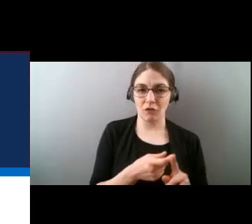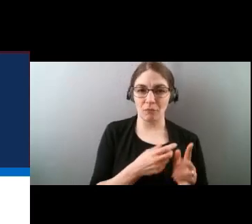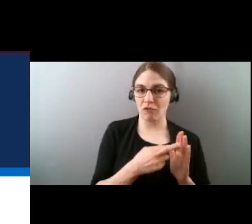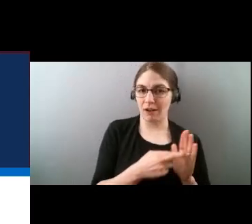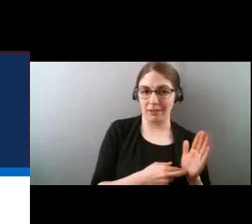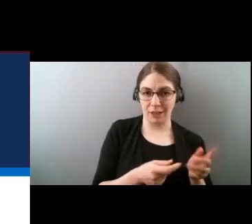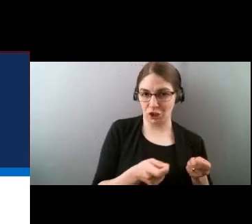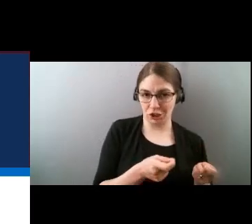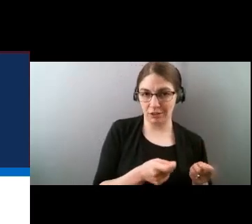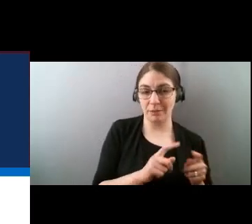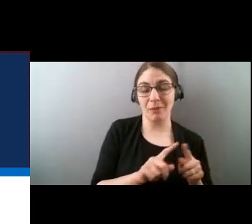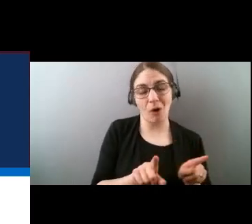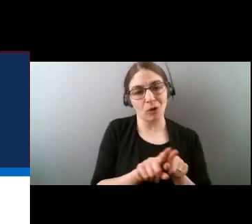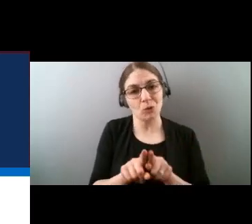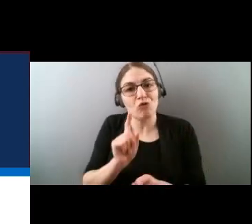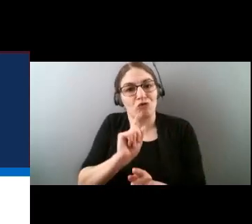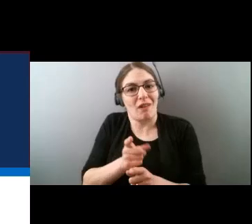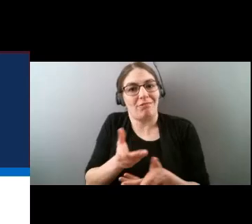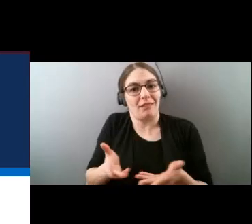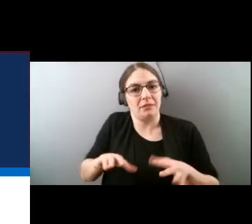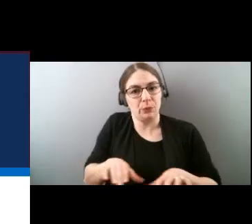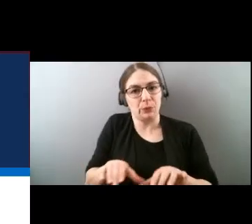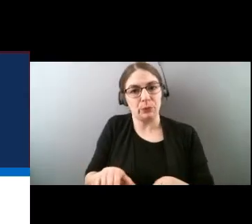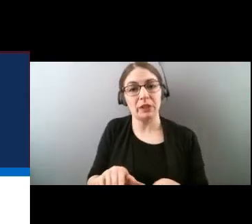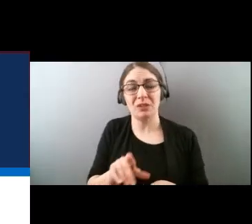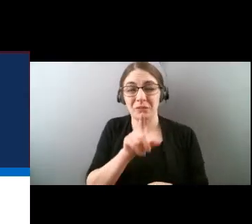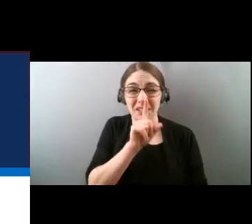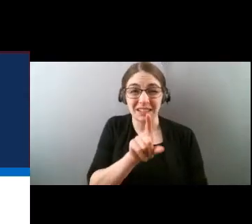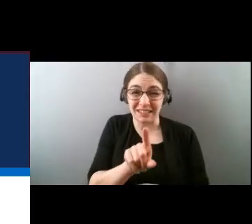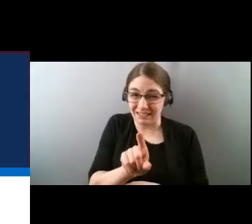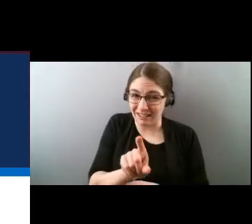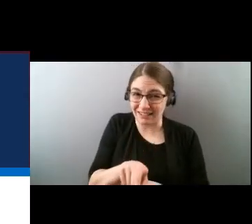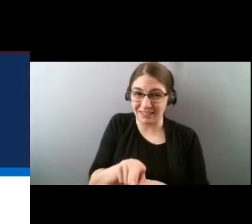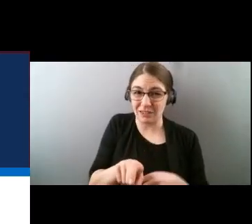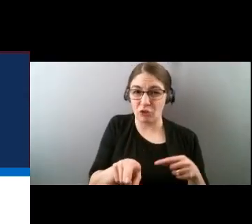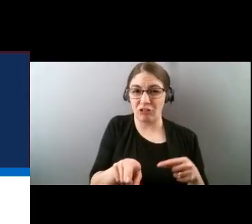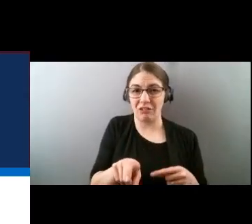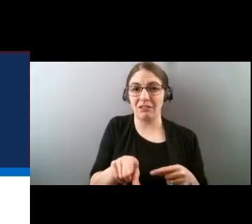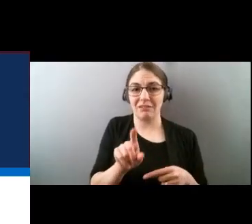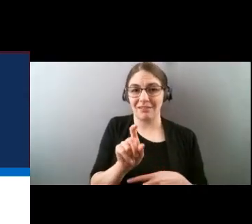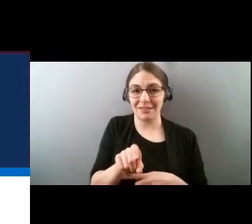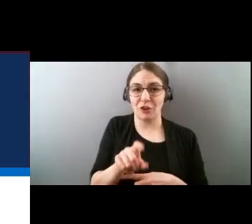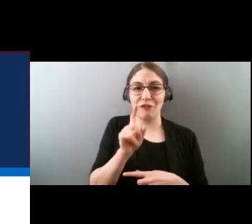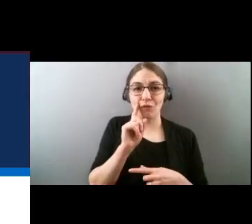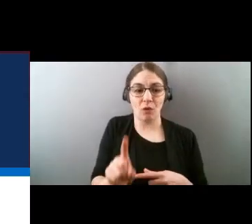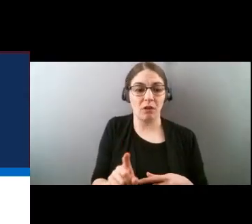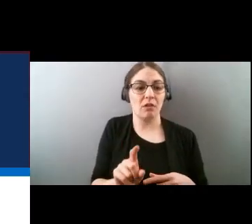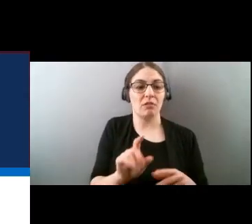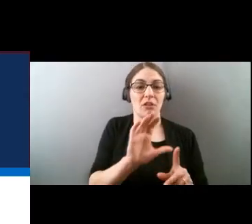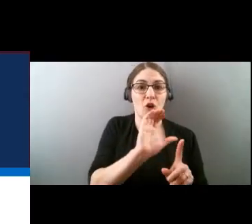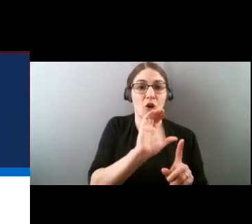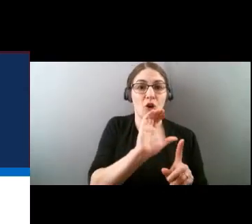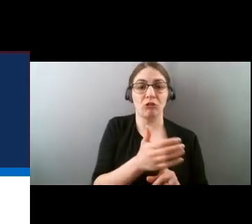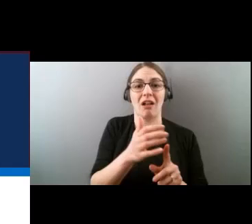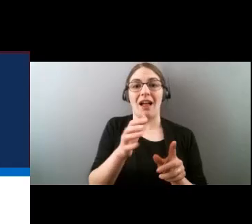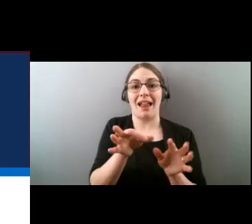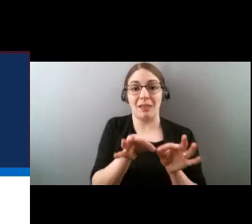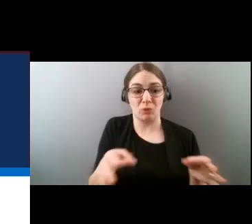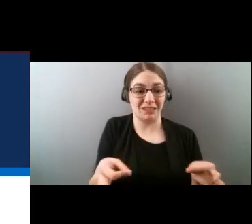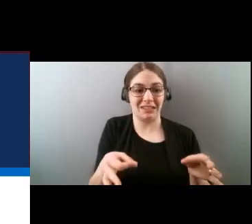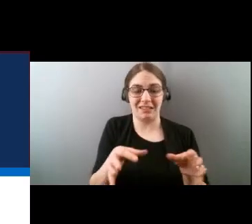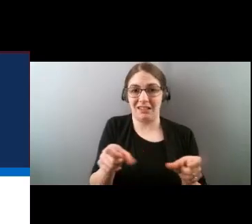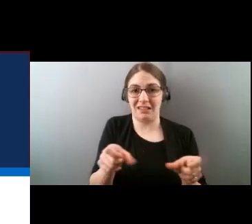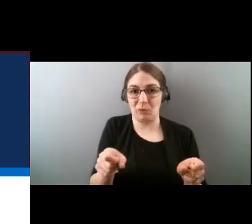but also because it's the right thing to do. It's really the necessity of the matter to bridge those cultural and linguistic gaps whenever they're